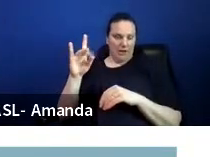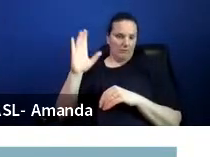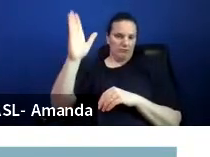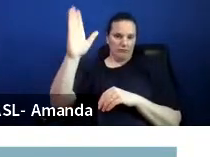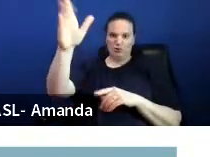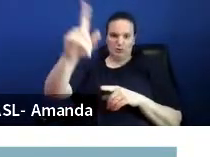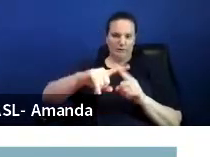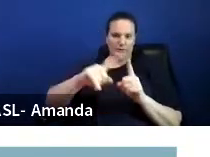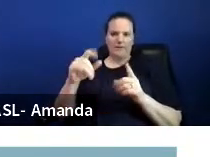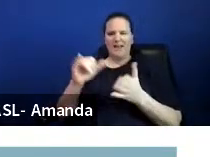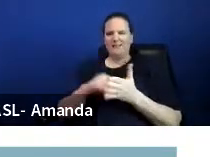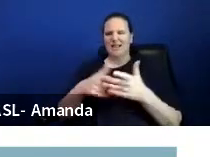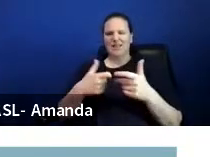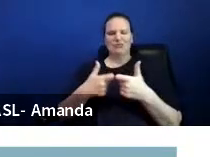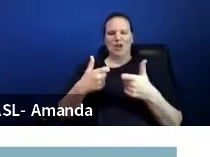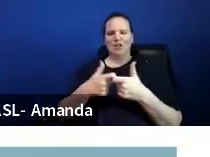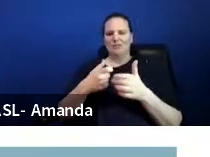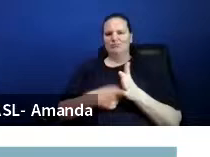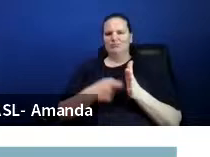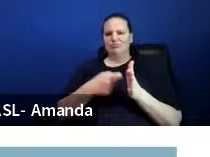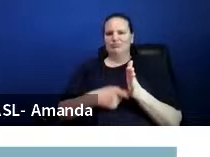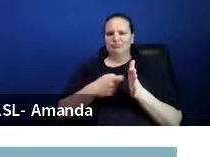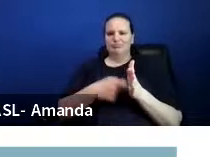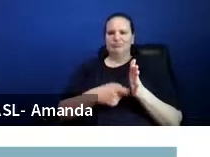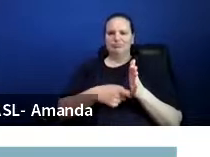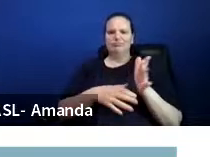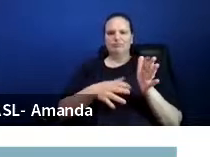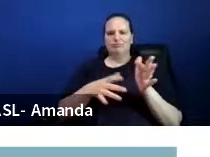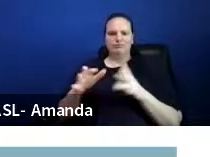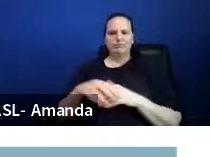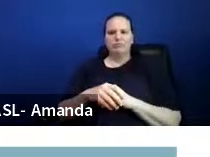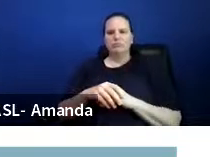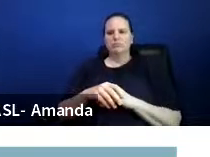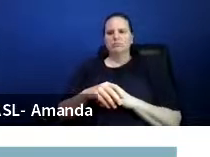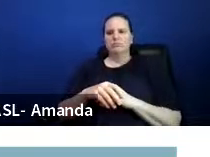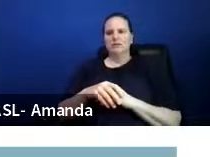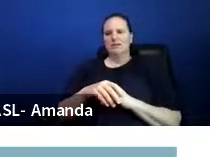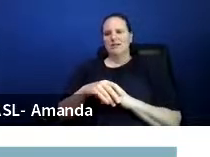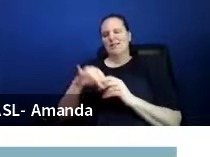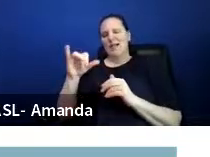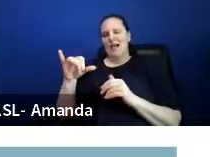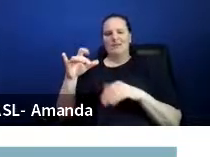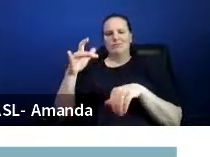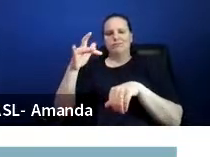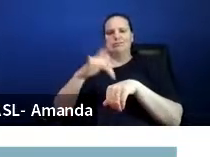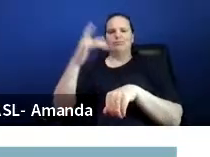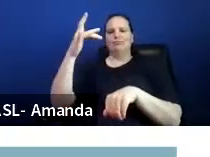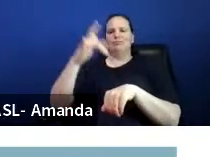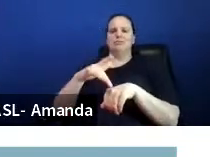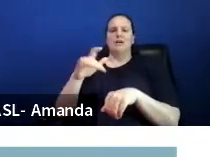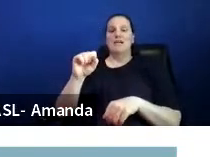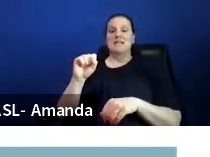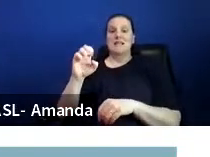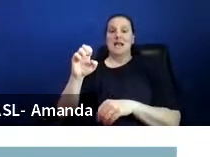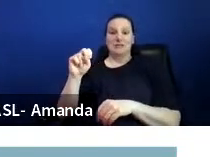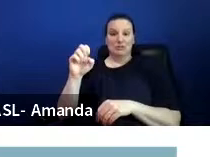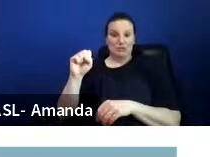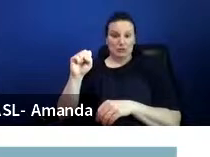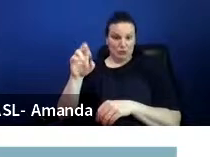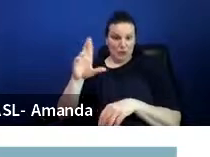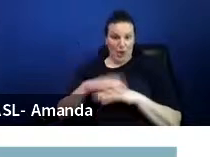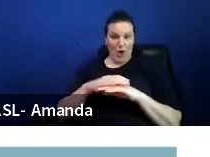So it will be electronic. So you would have either a little kind of sensor that sits on your window